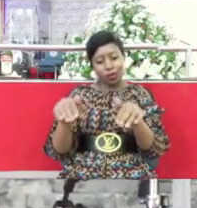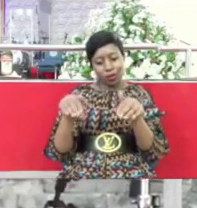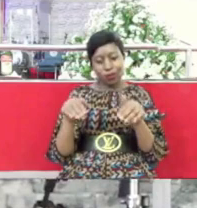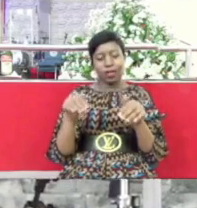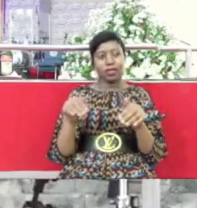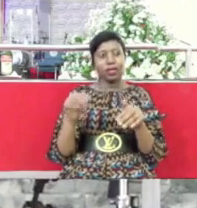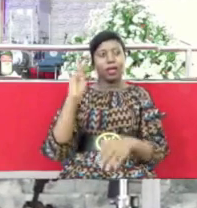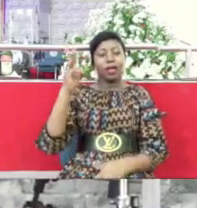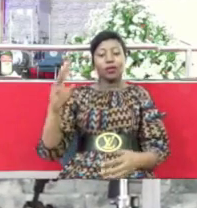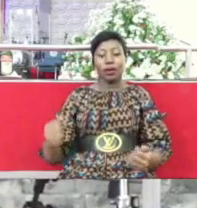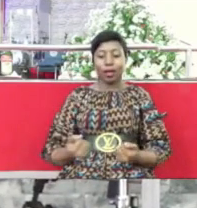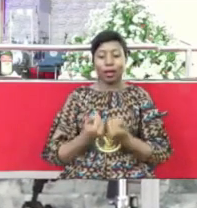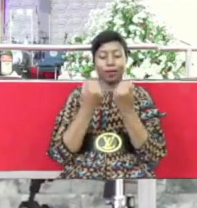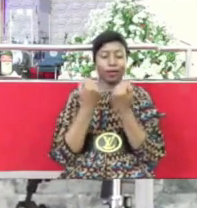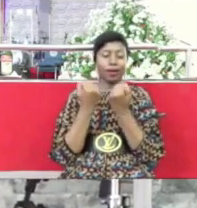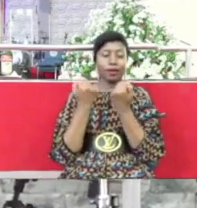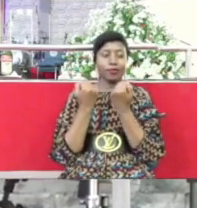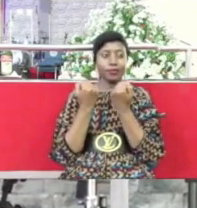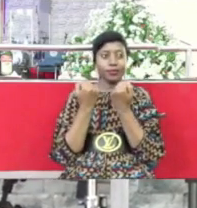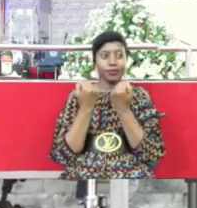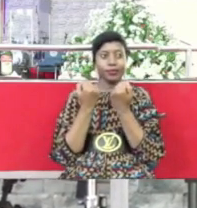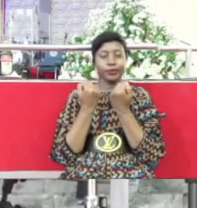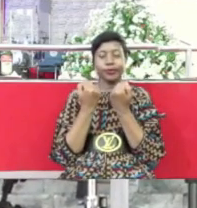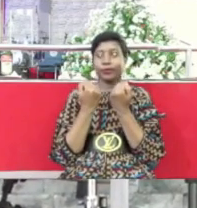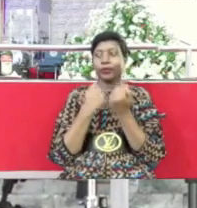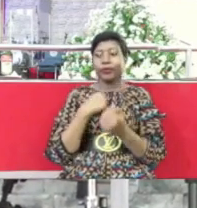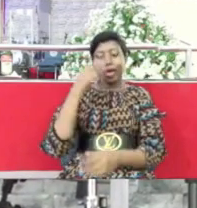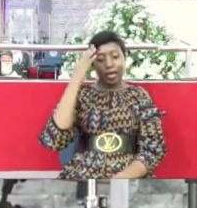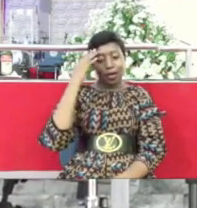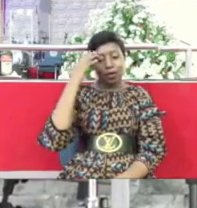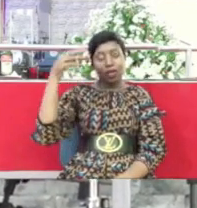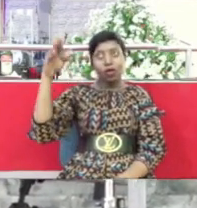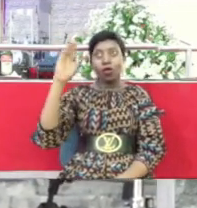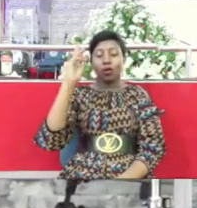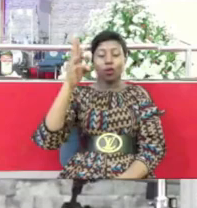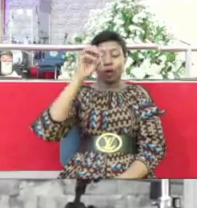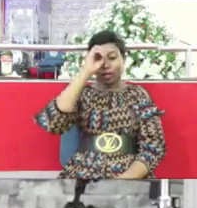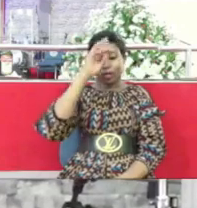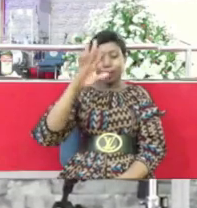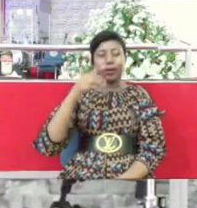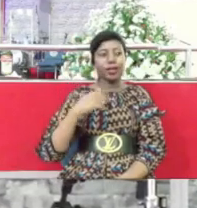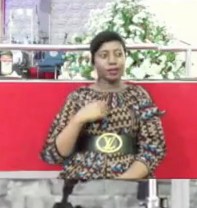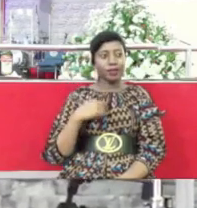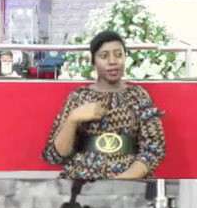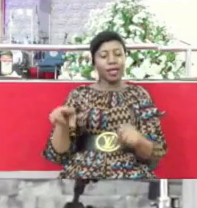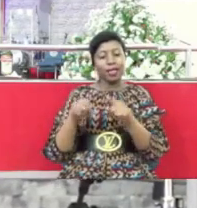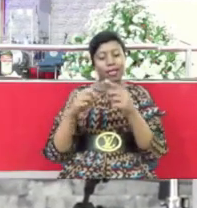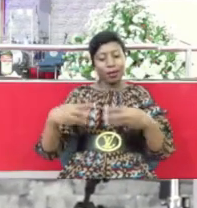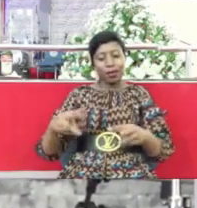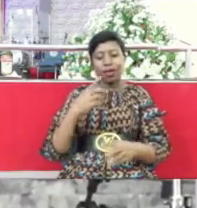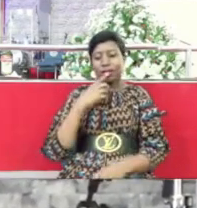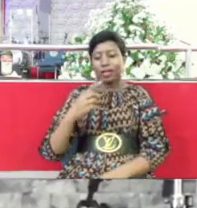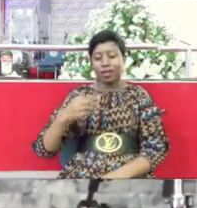have a promise that one of these days he will surprise me. Atanishtua. That's what he's telling Jacob. Where you are,